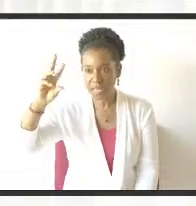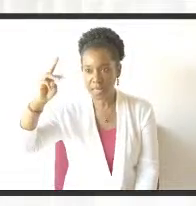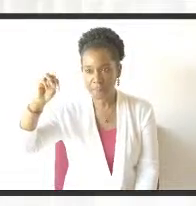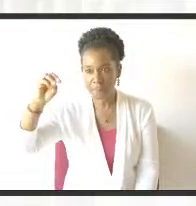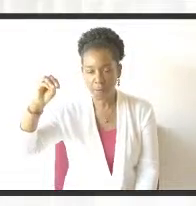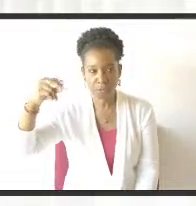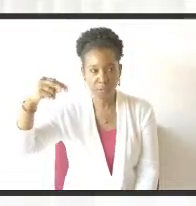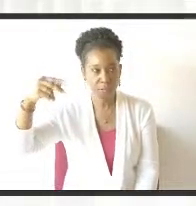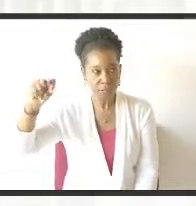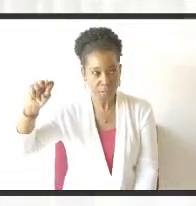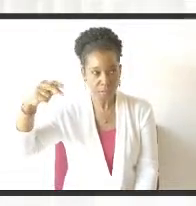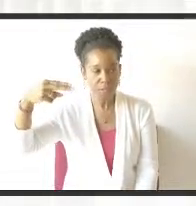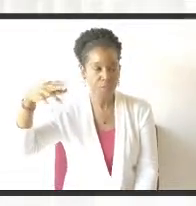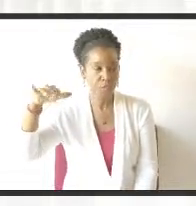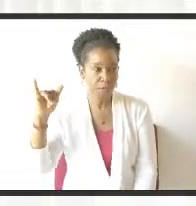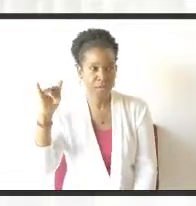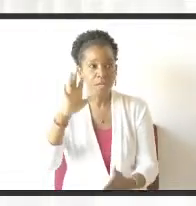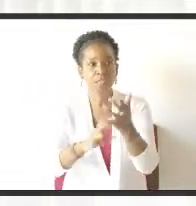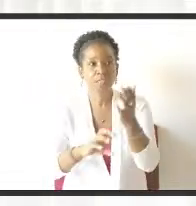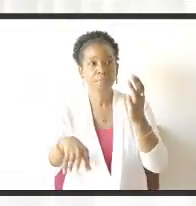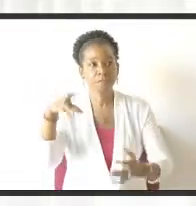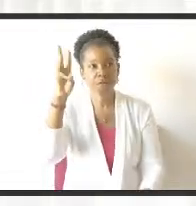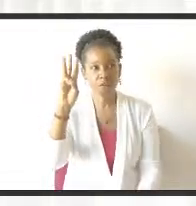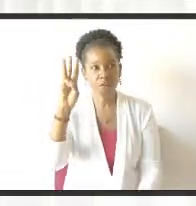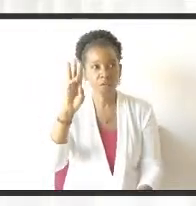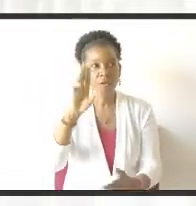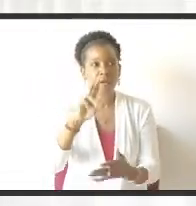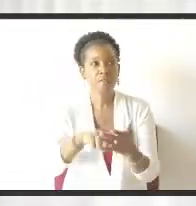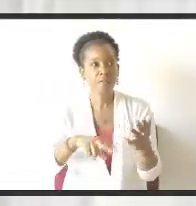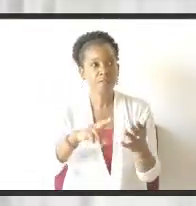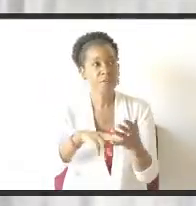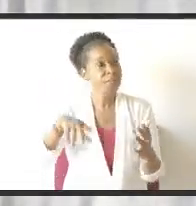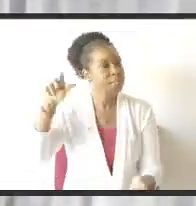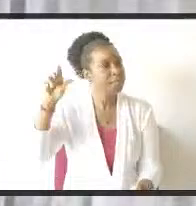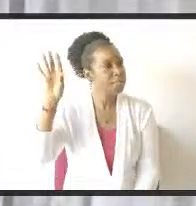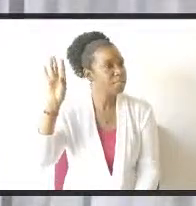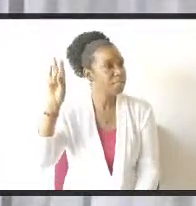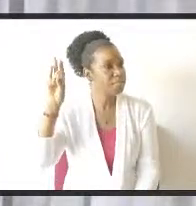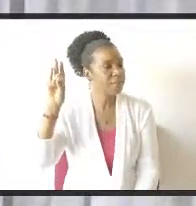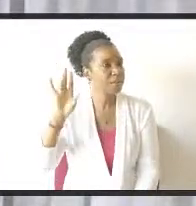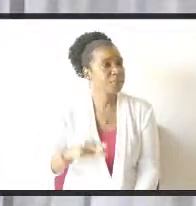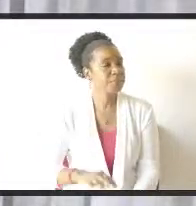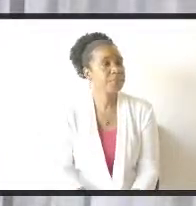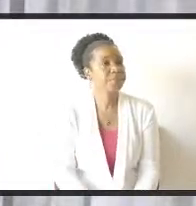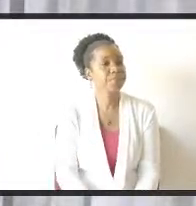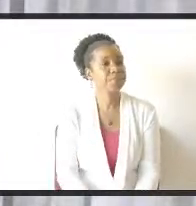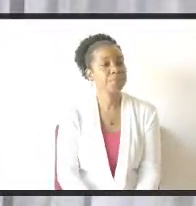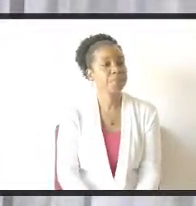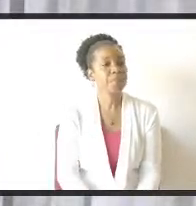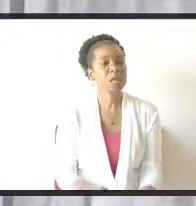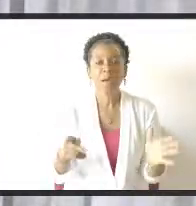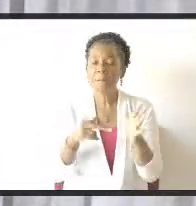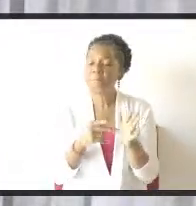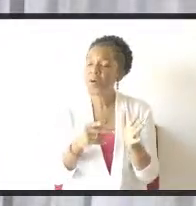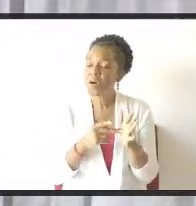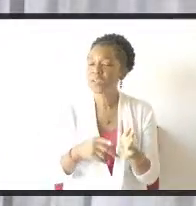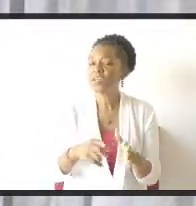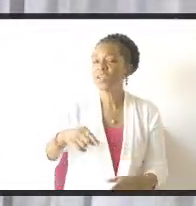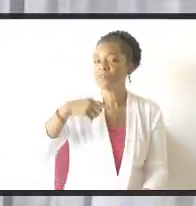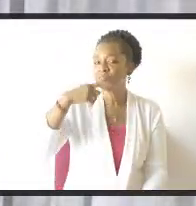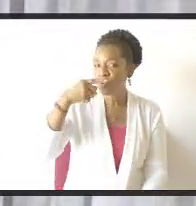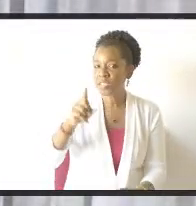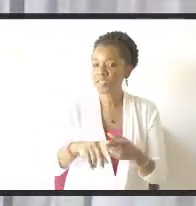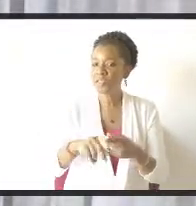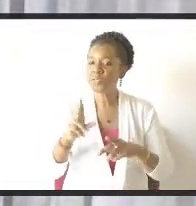offered, and the time of my departure is at hand. I have fought a good